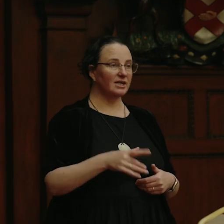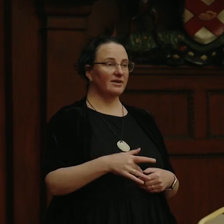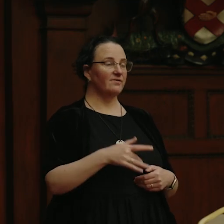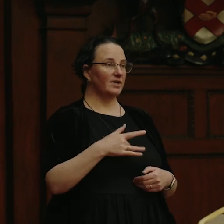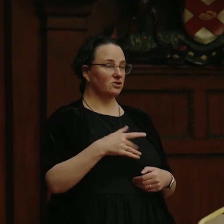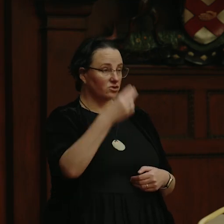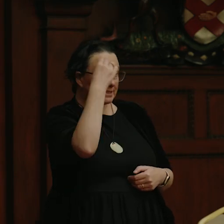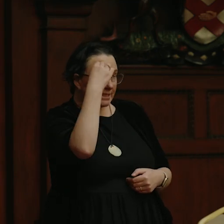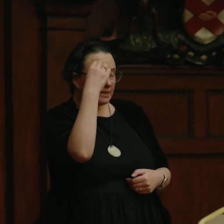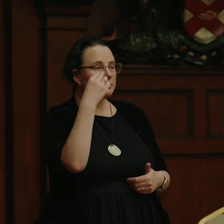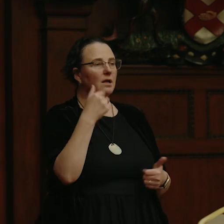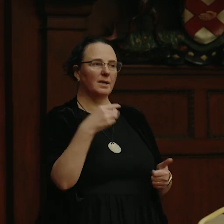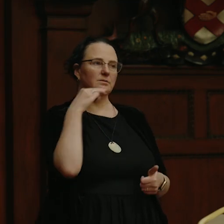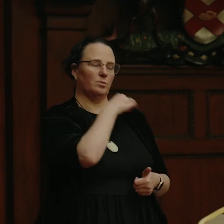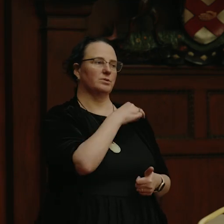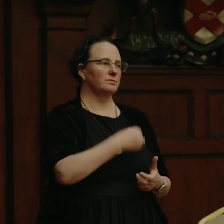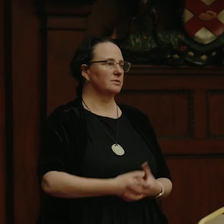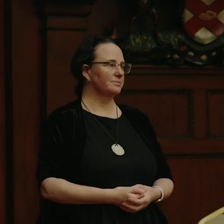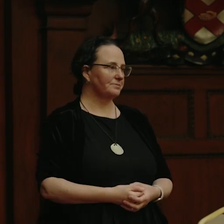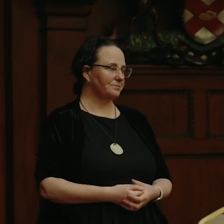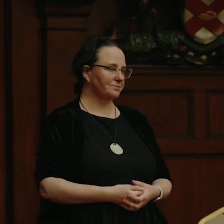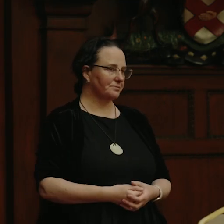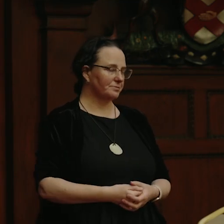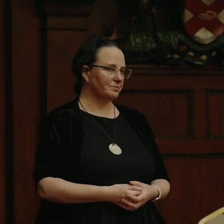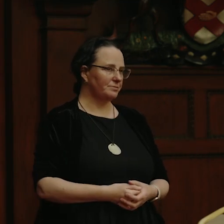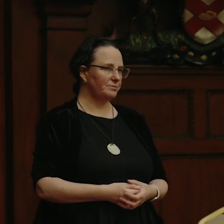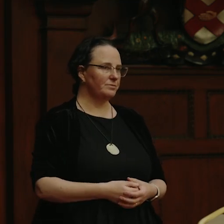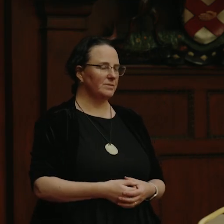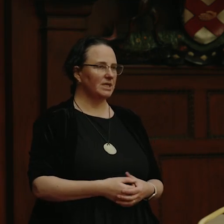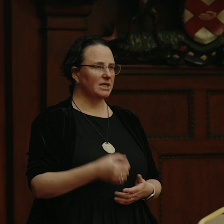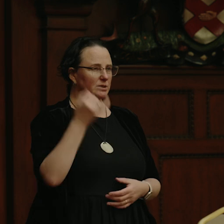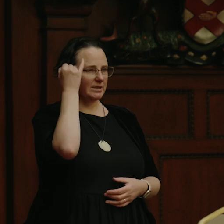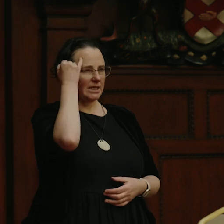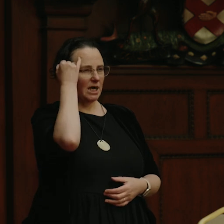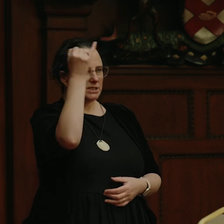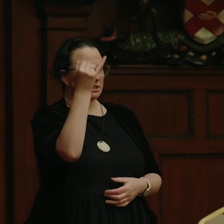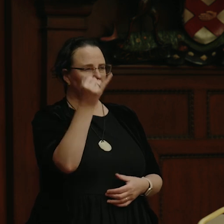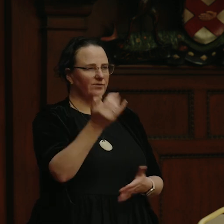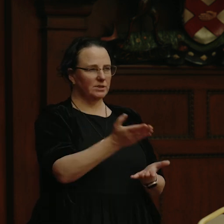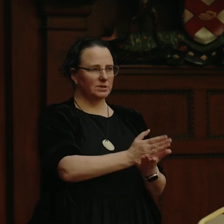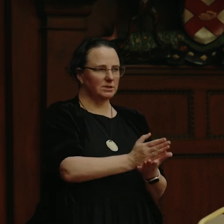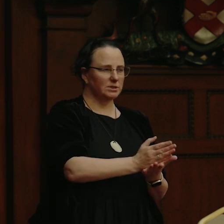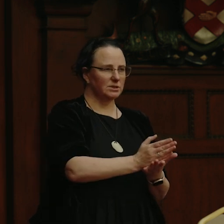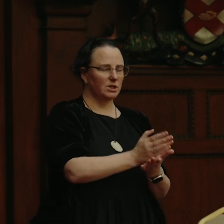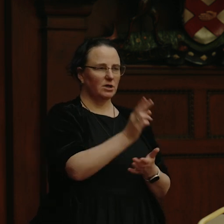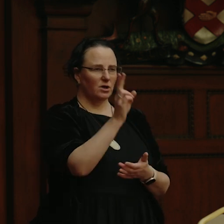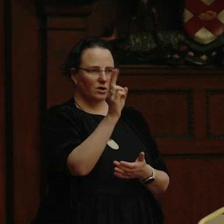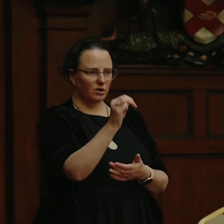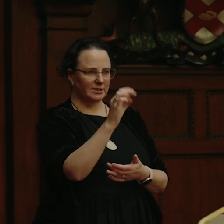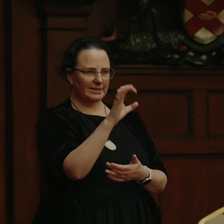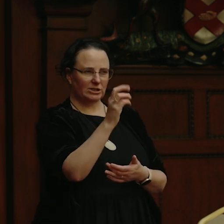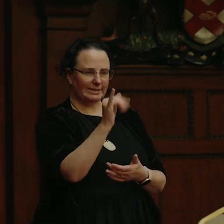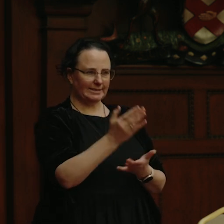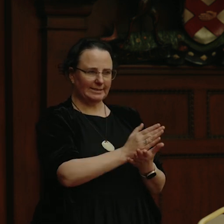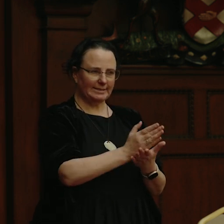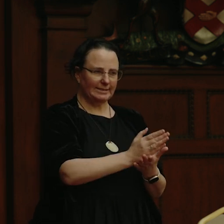took part in this. So I think that idea of uncertainty is important. We can't ever remove uncertainty in medicine,